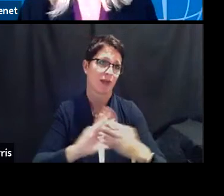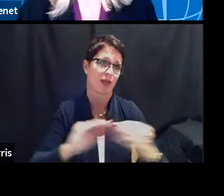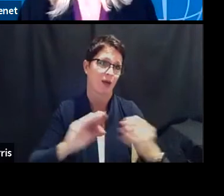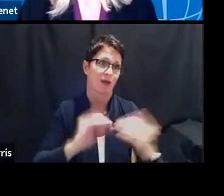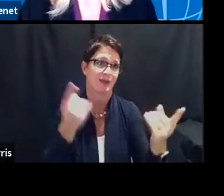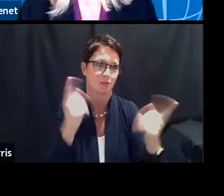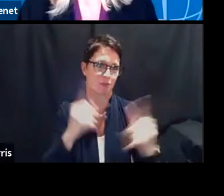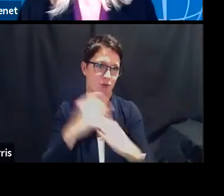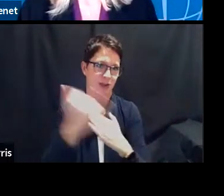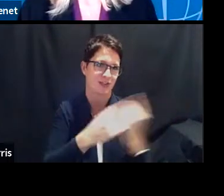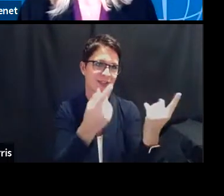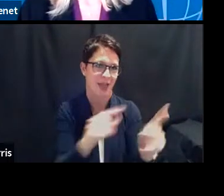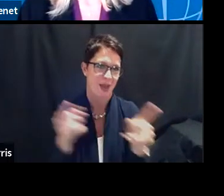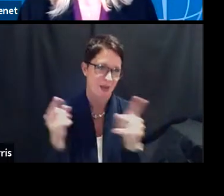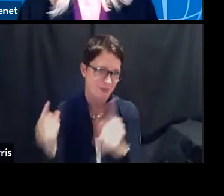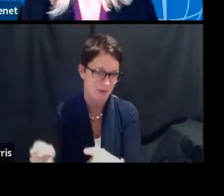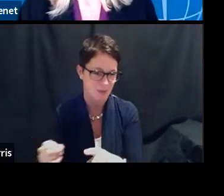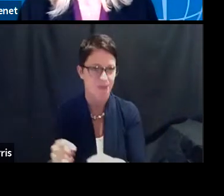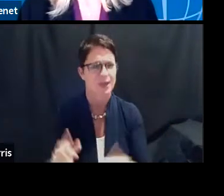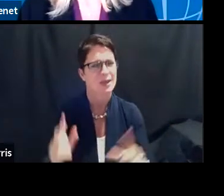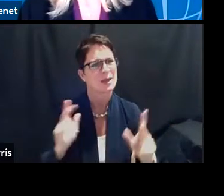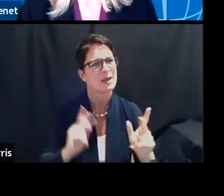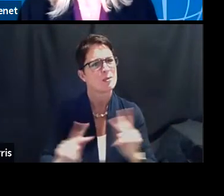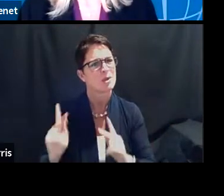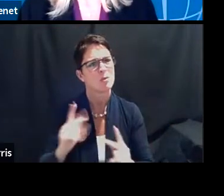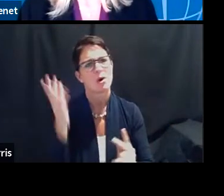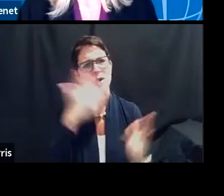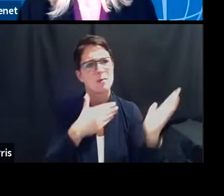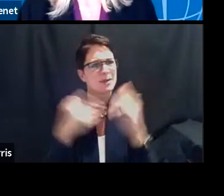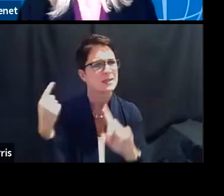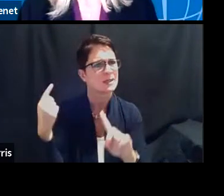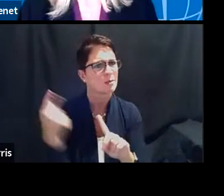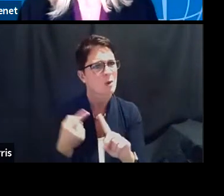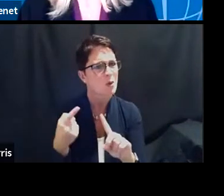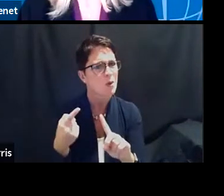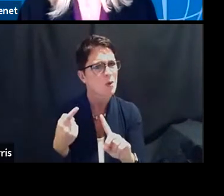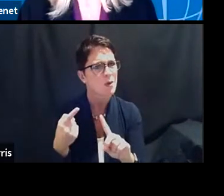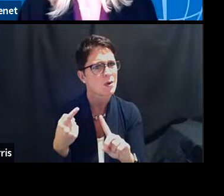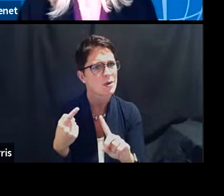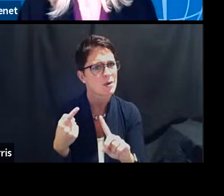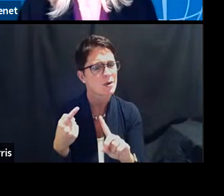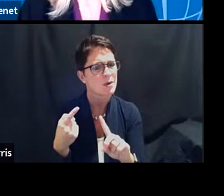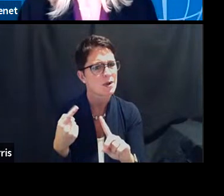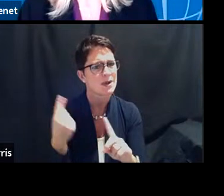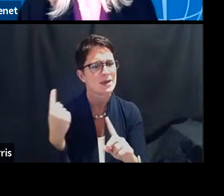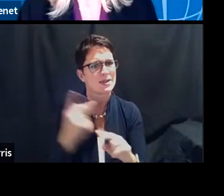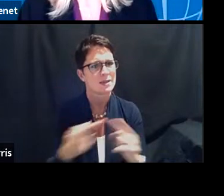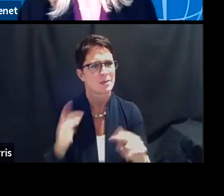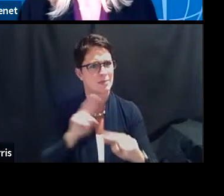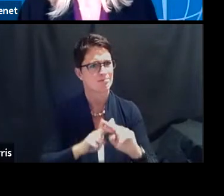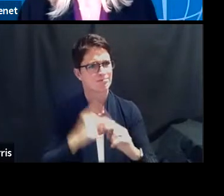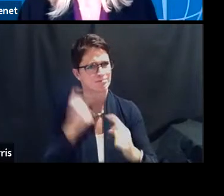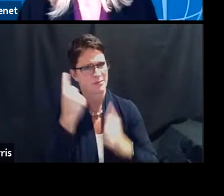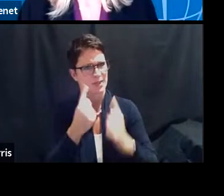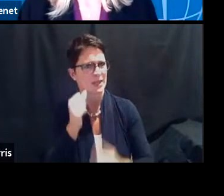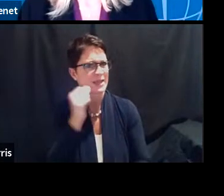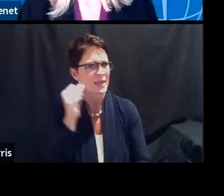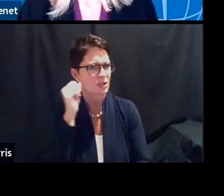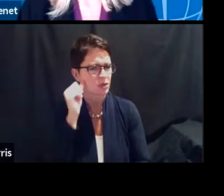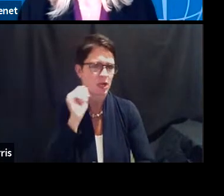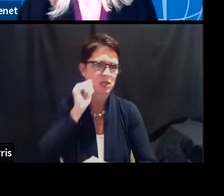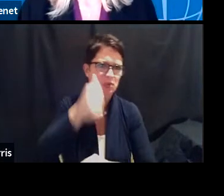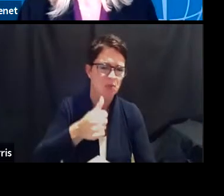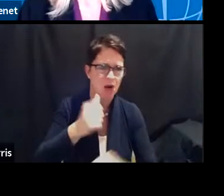happen. I think people are losing the point. This is not something I've been thought about yesterday or